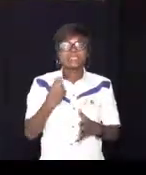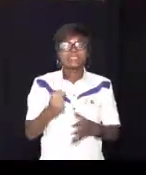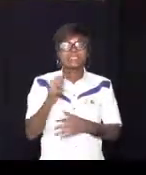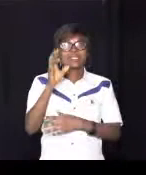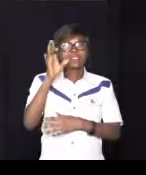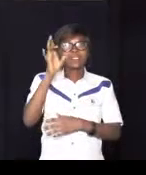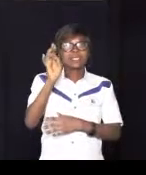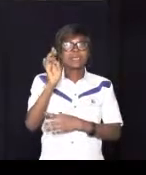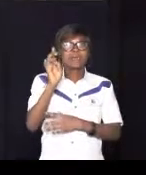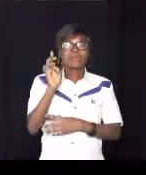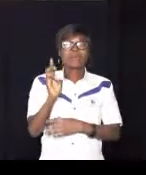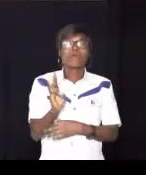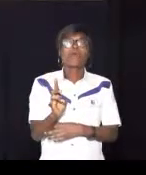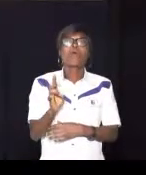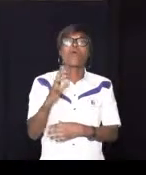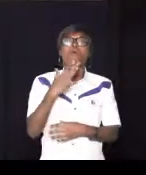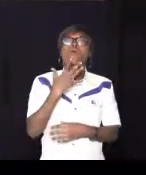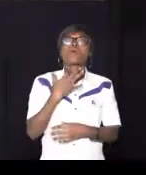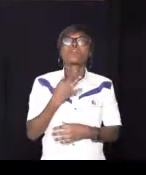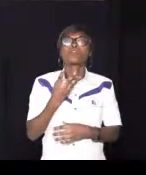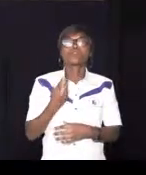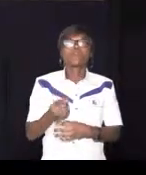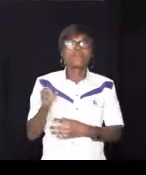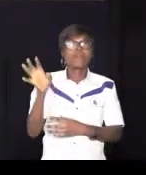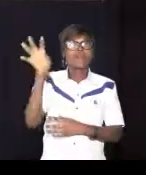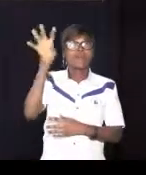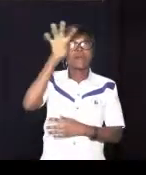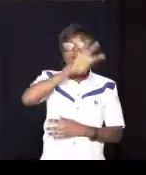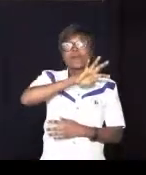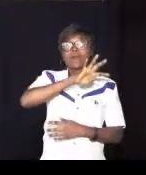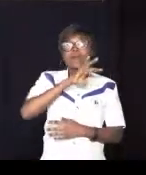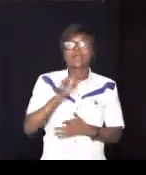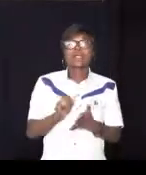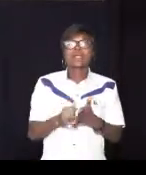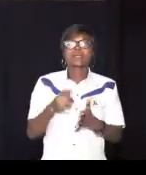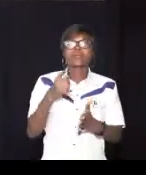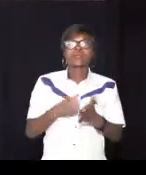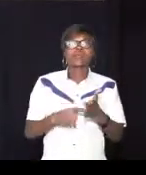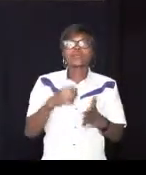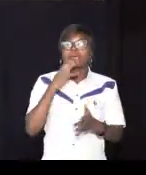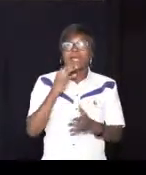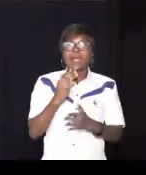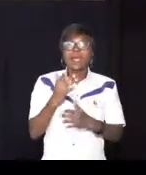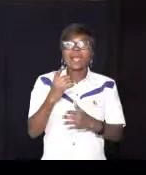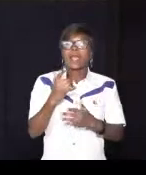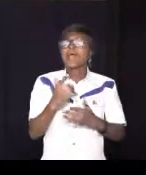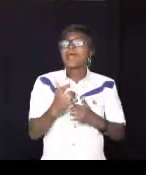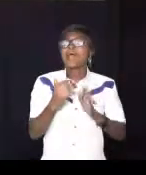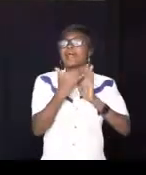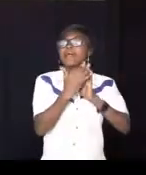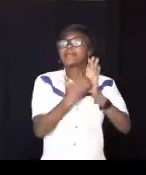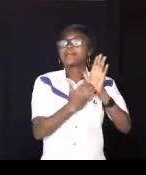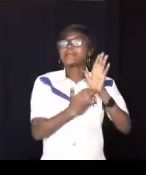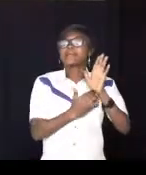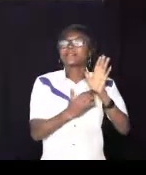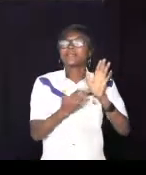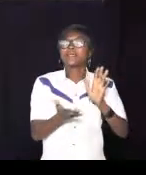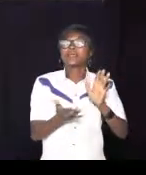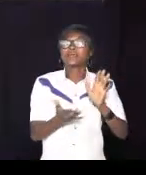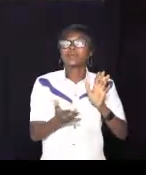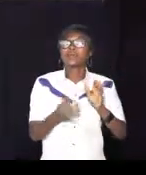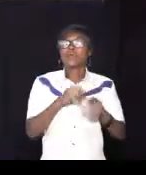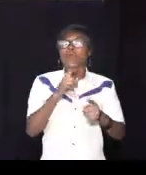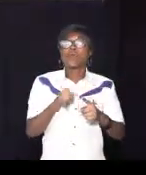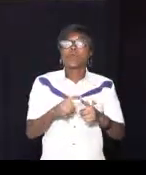of rainbow. I think you know that. 7 colors of rainbow, that is all what I've listed here. So let me take that